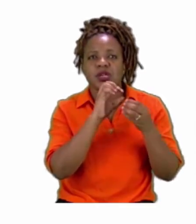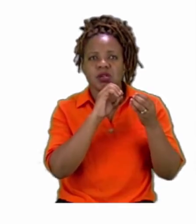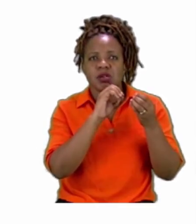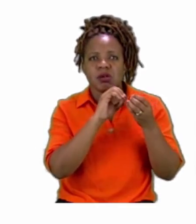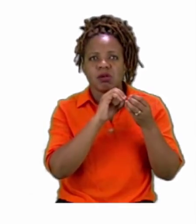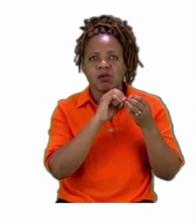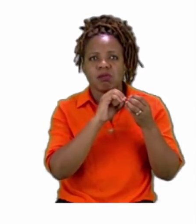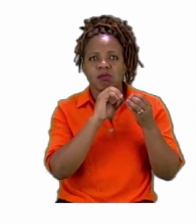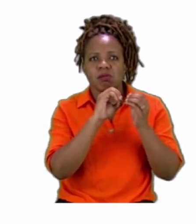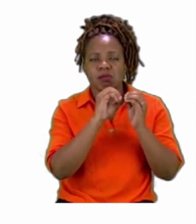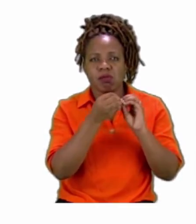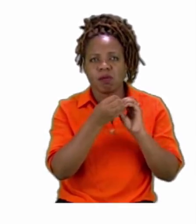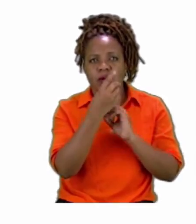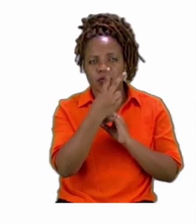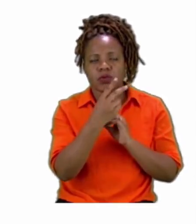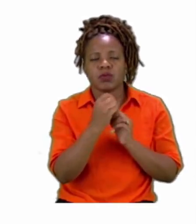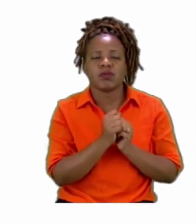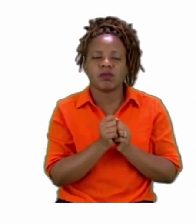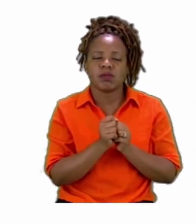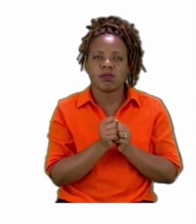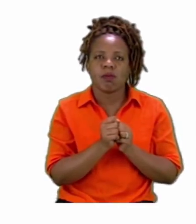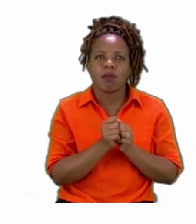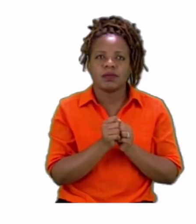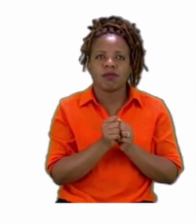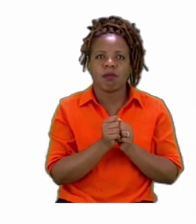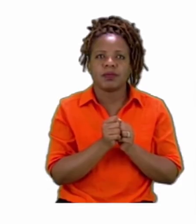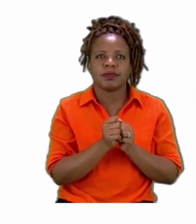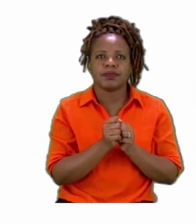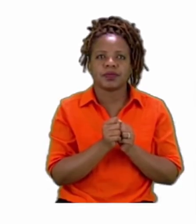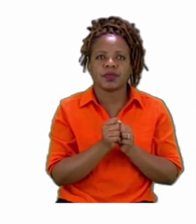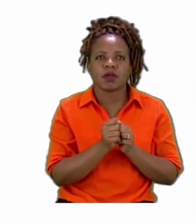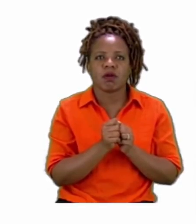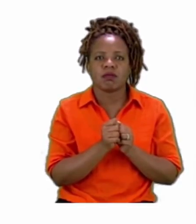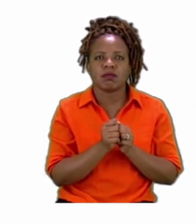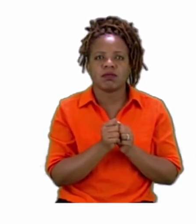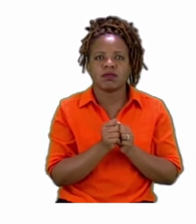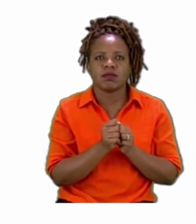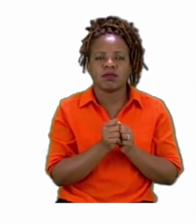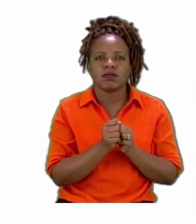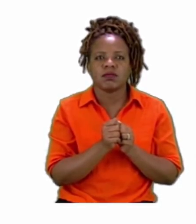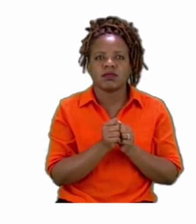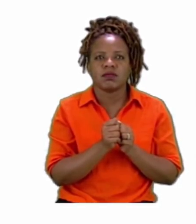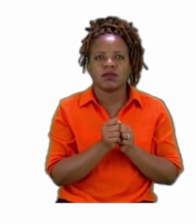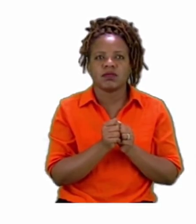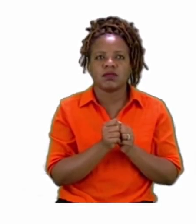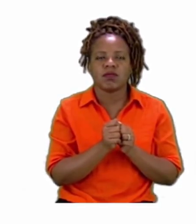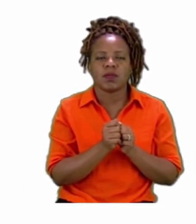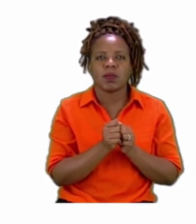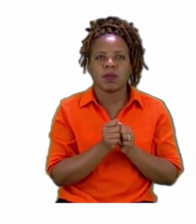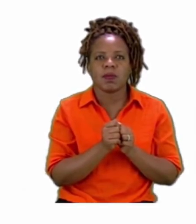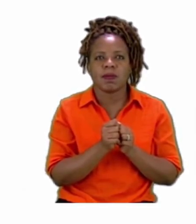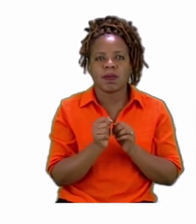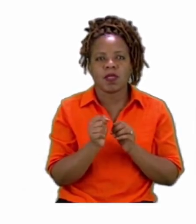just after our first sentence, we need to check whether or not it makes sense. So we now say from the first